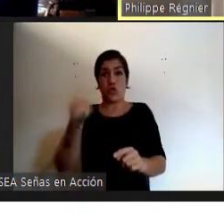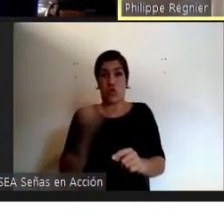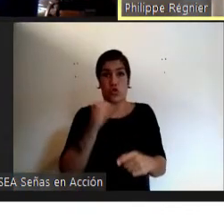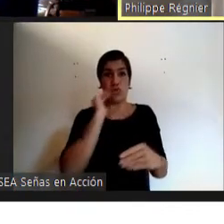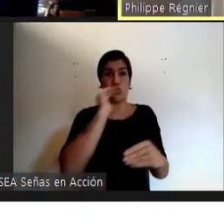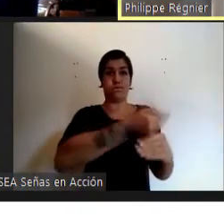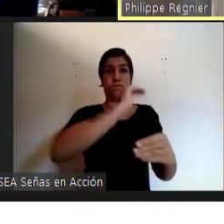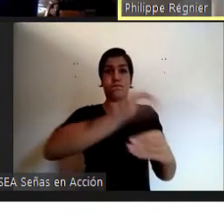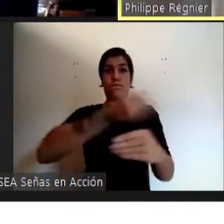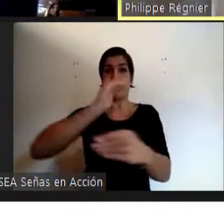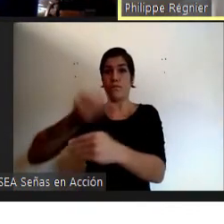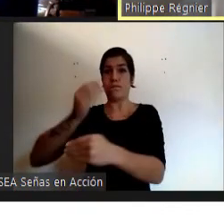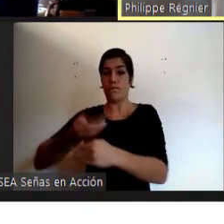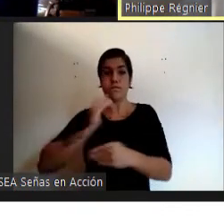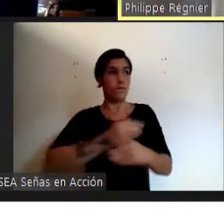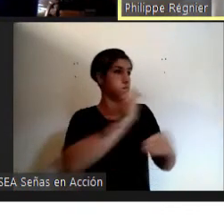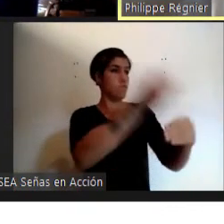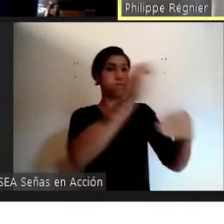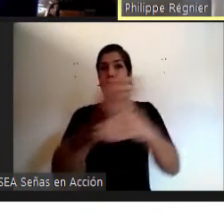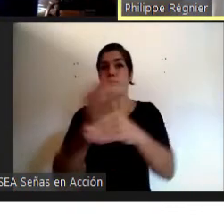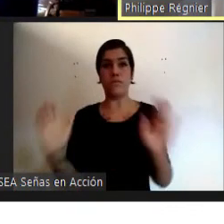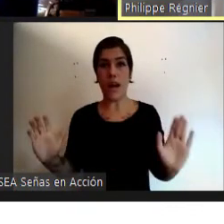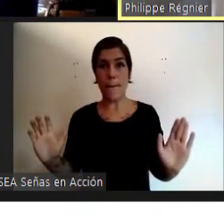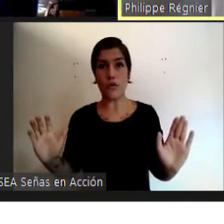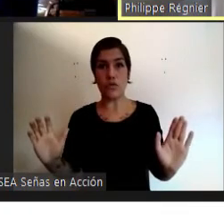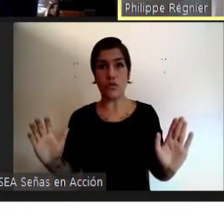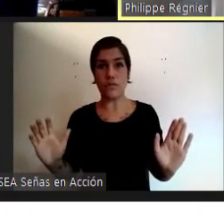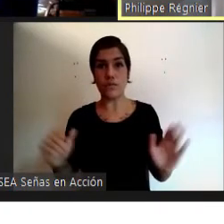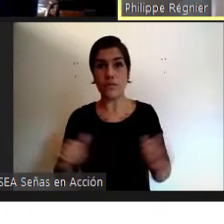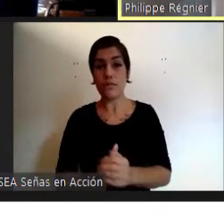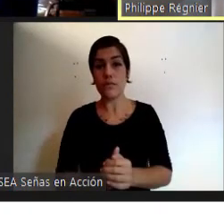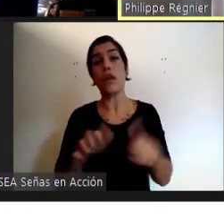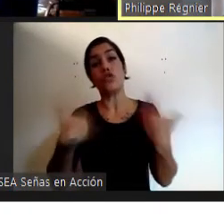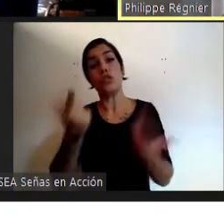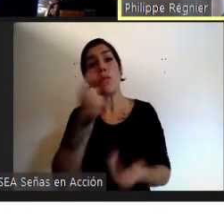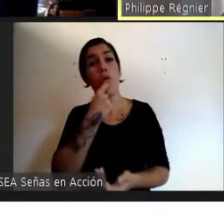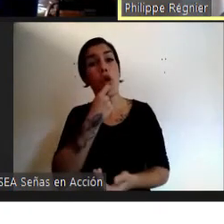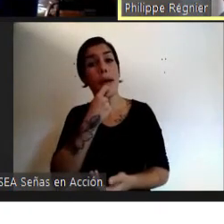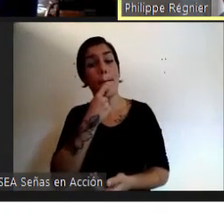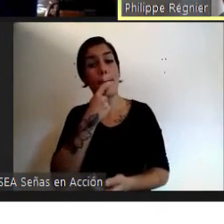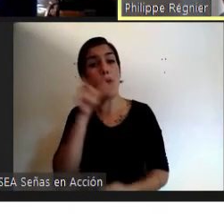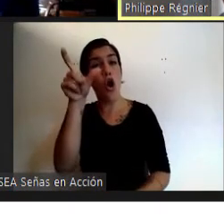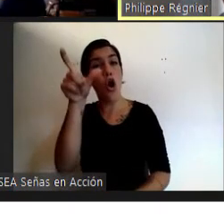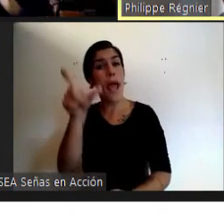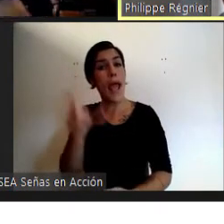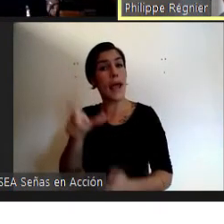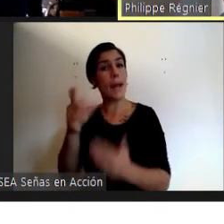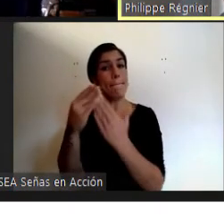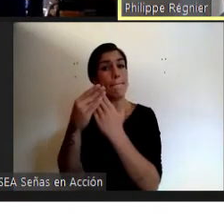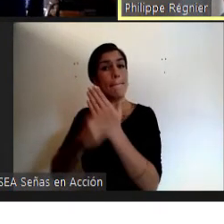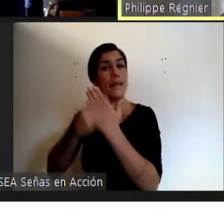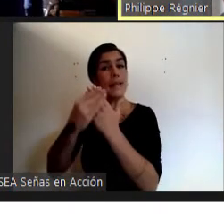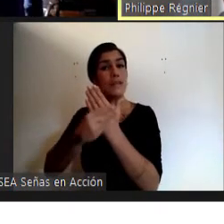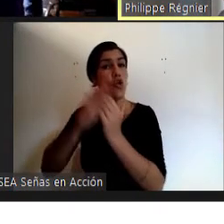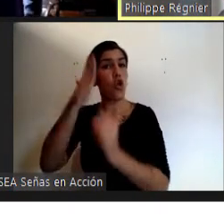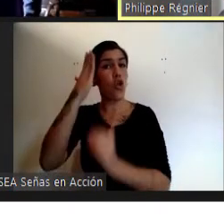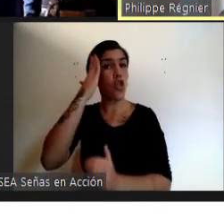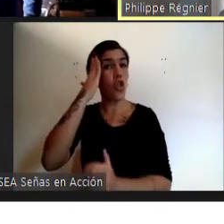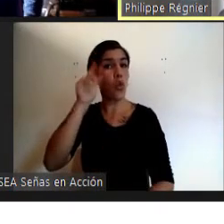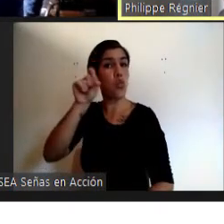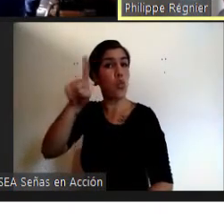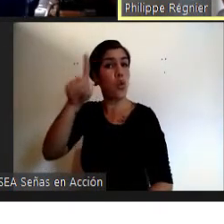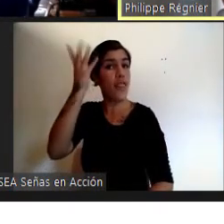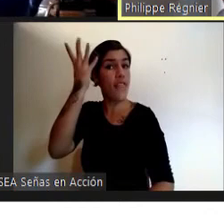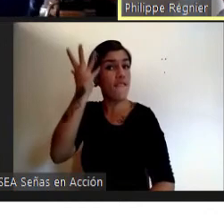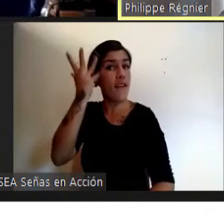The Minister of Culture in France enabled a device, a virtual one, I mean, that